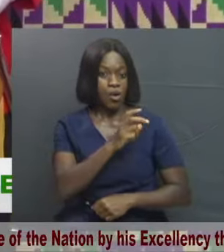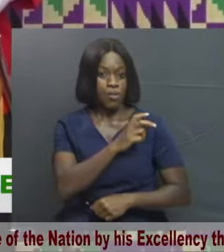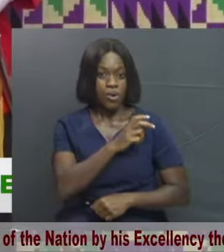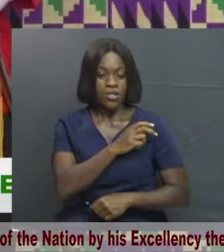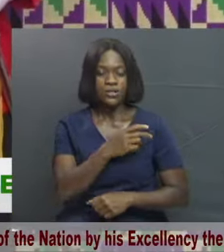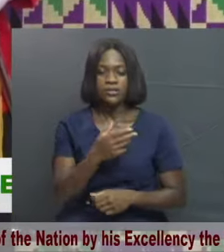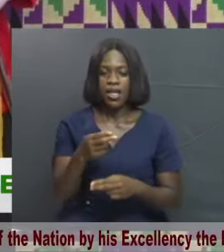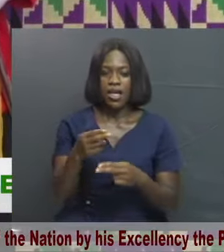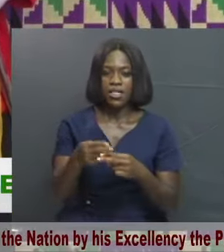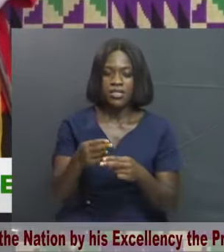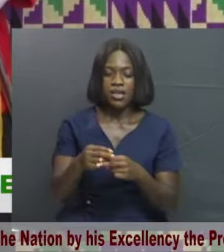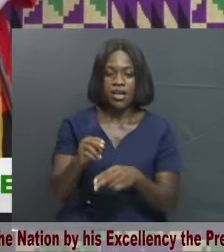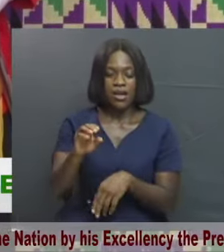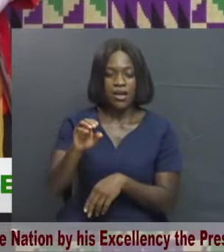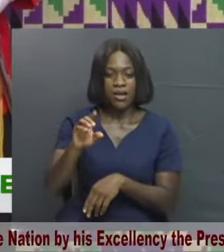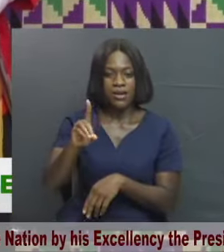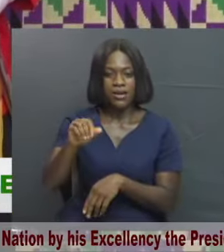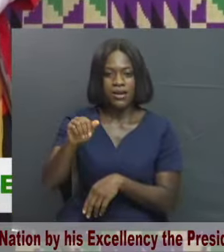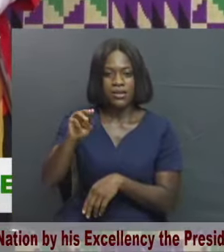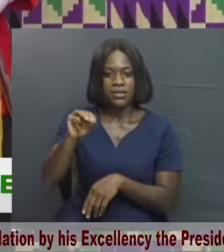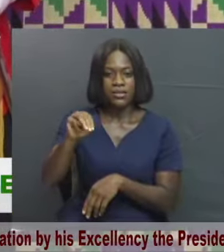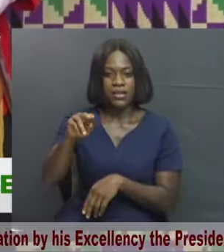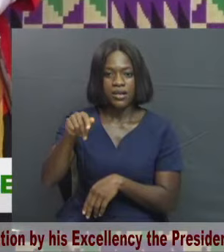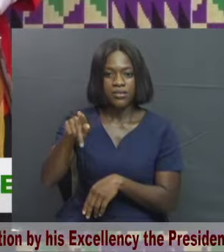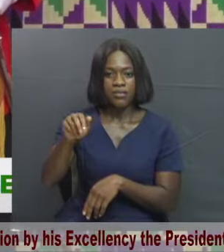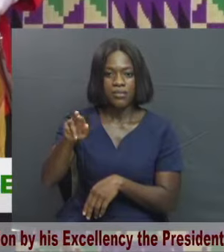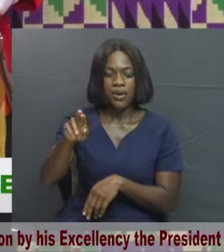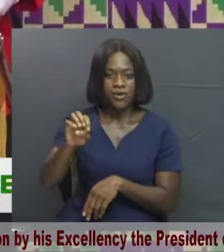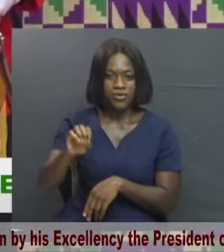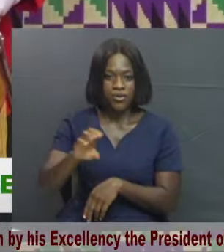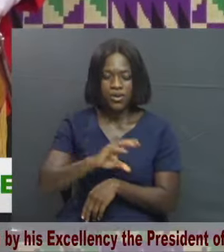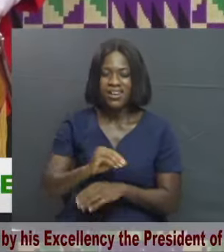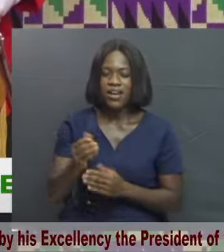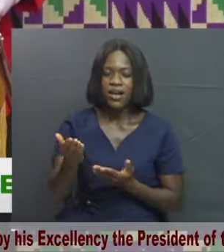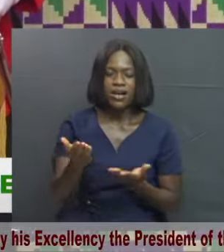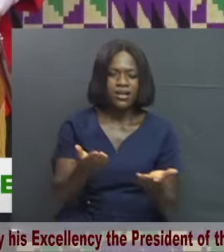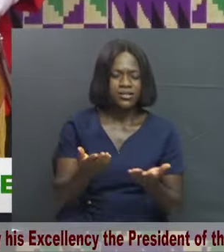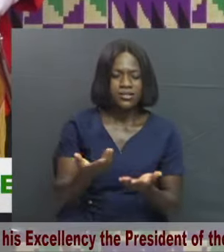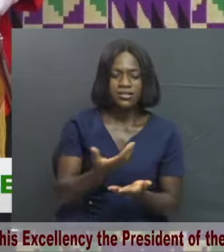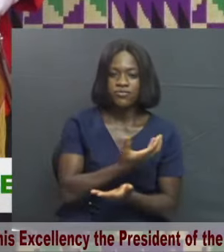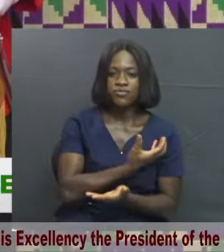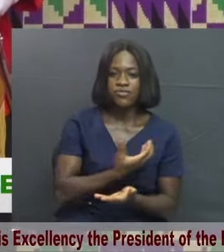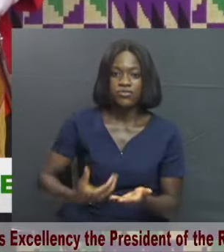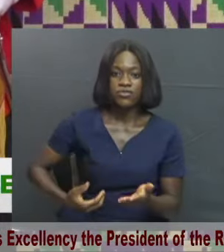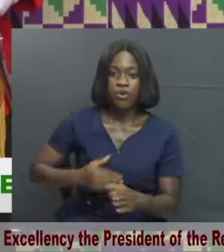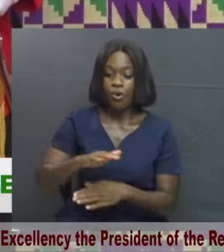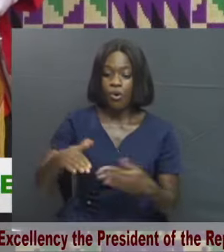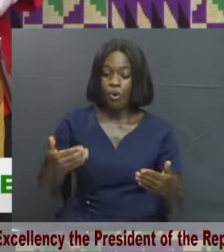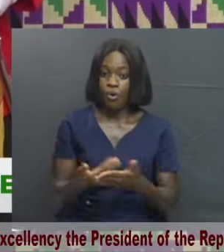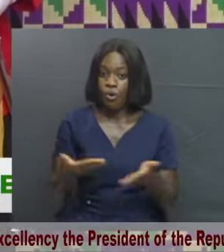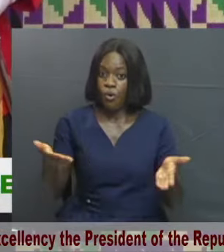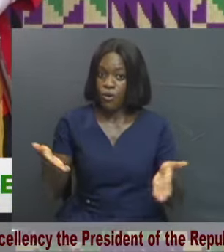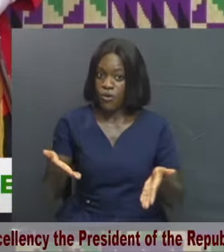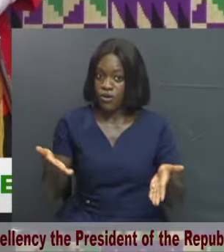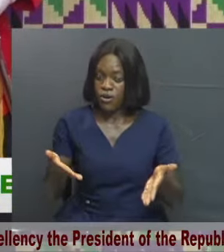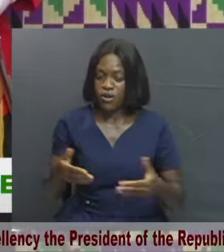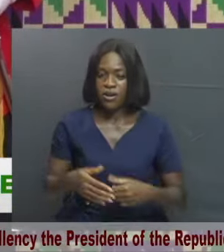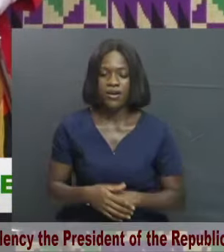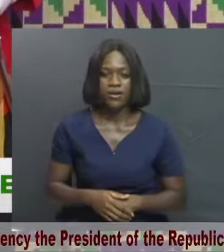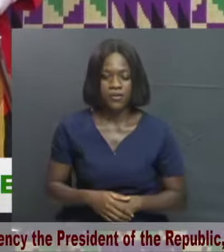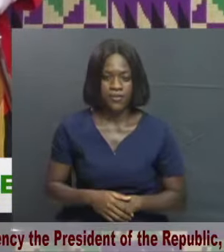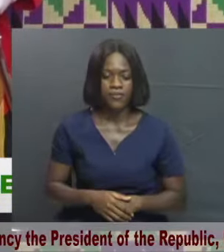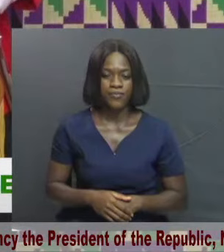Dr Georgia kufu dare and service Chiefs are all present as are the